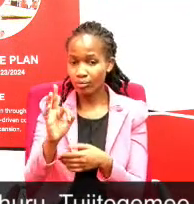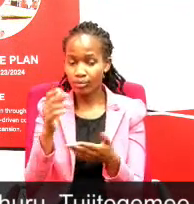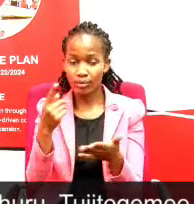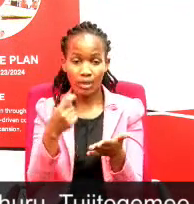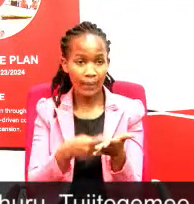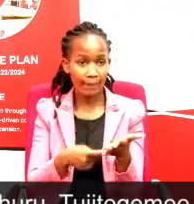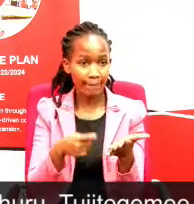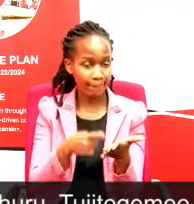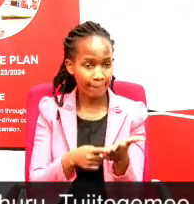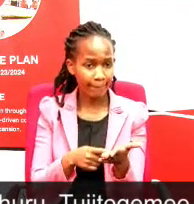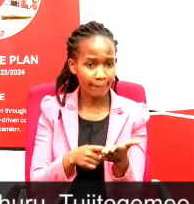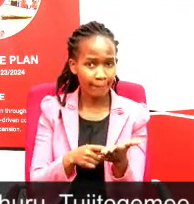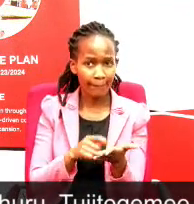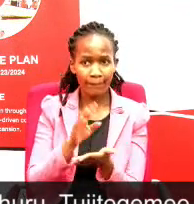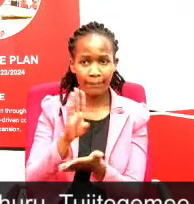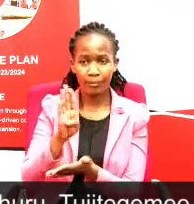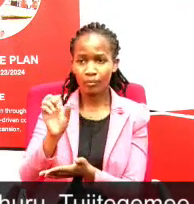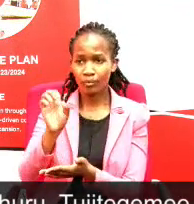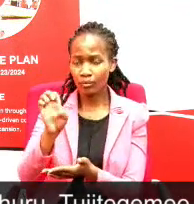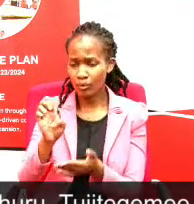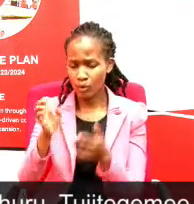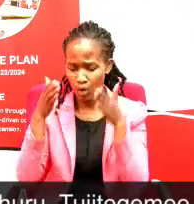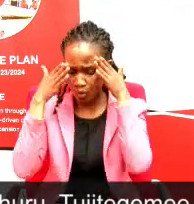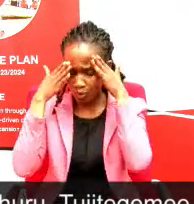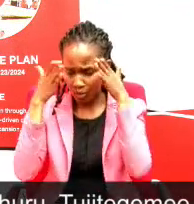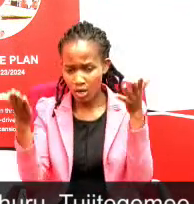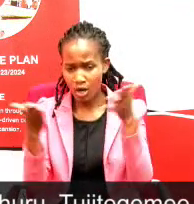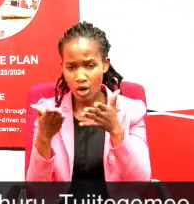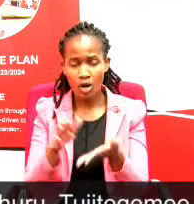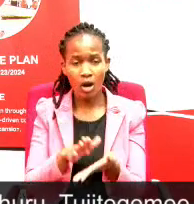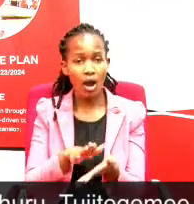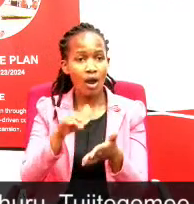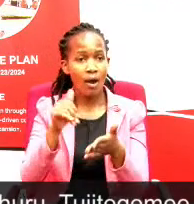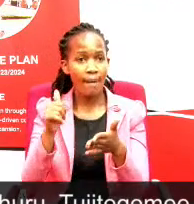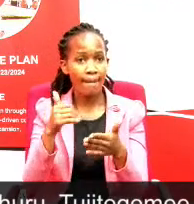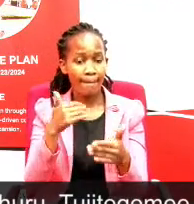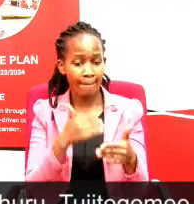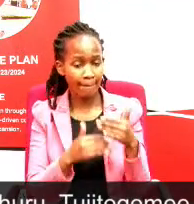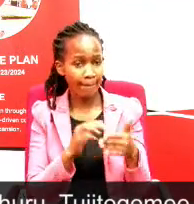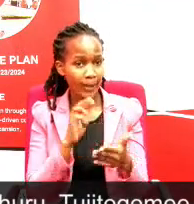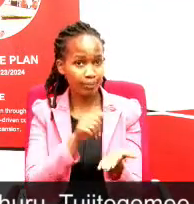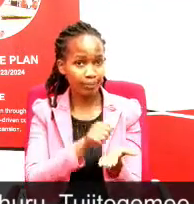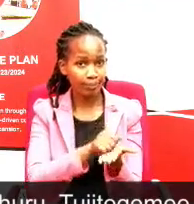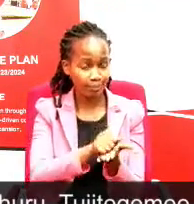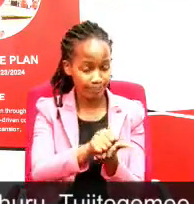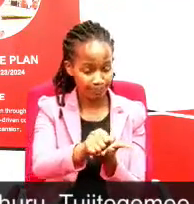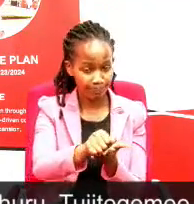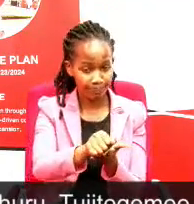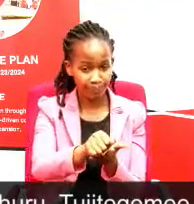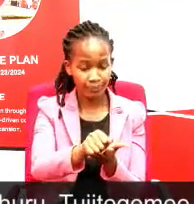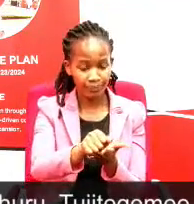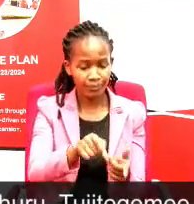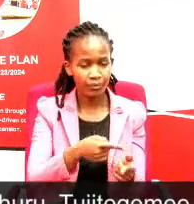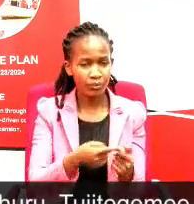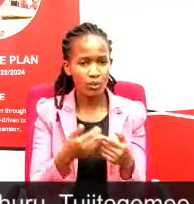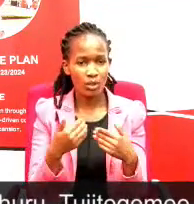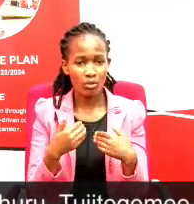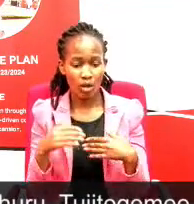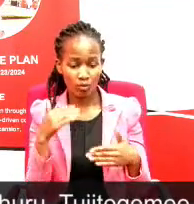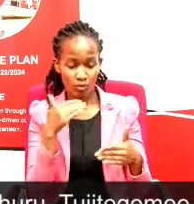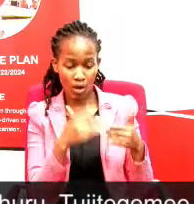base. We're looking forward whereby most of these porous borders will be gazetted, either to be patrol